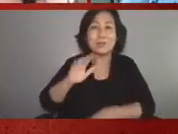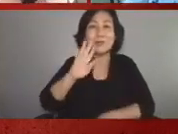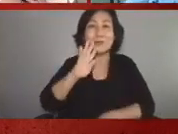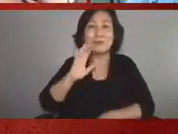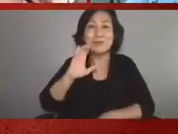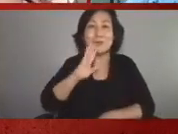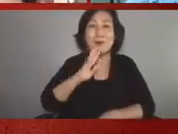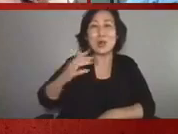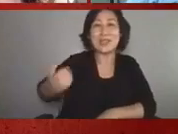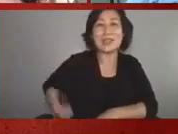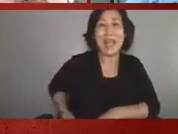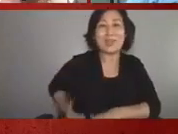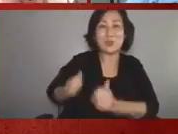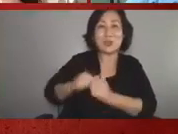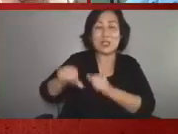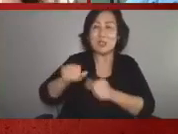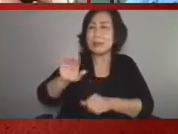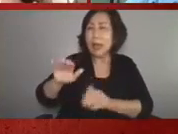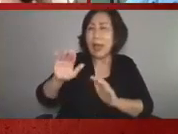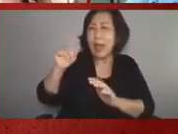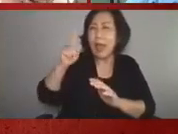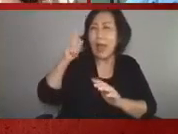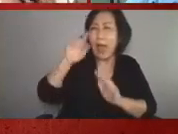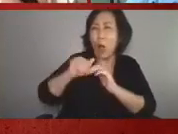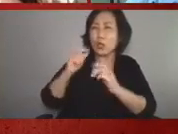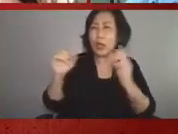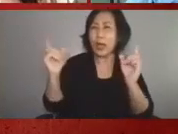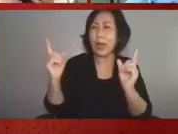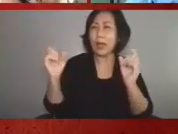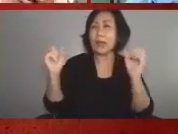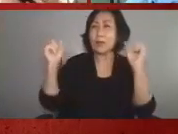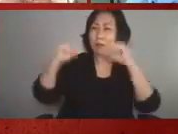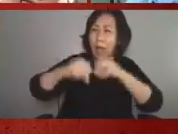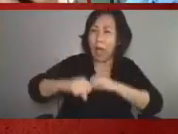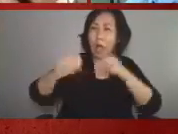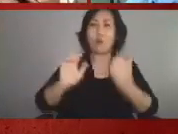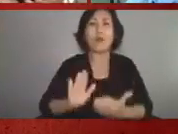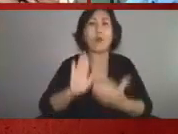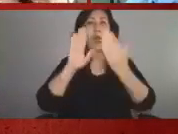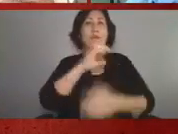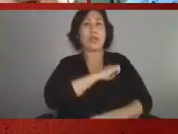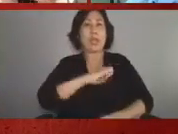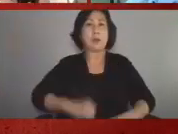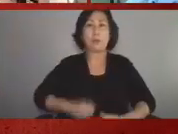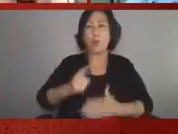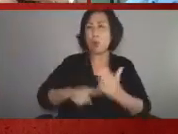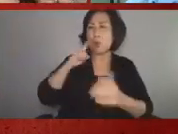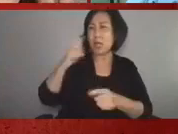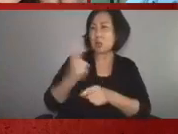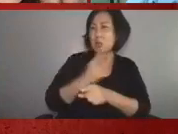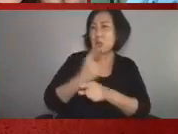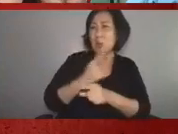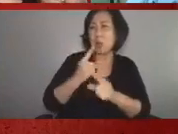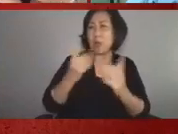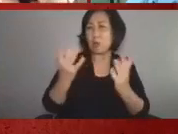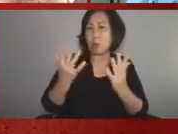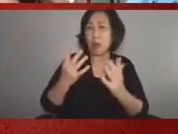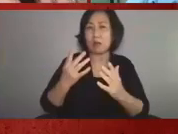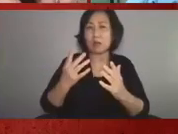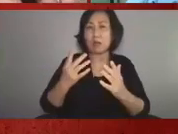each other. And I was like, so how do you think I should bow in front of the emperor? What do you think is like the appropriate,